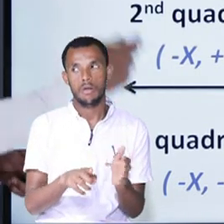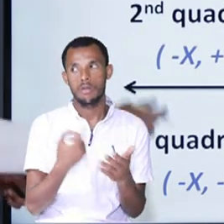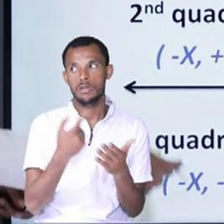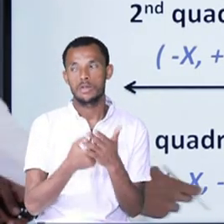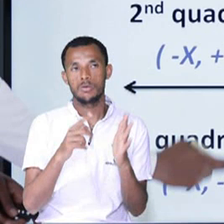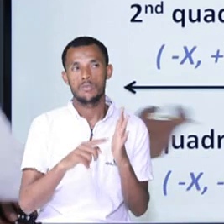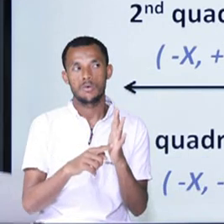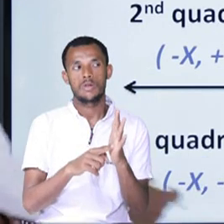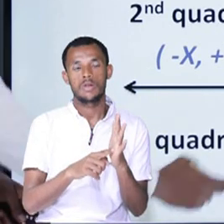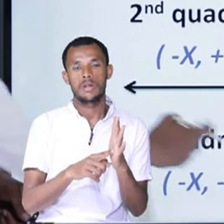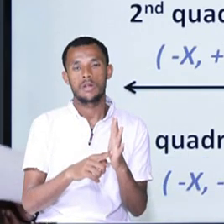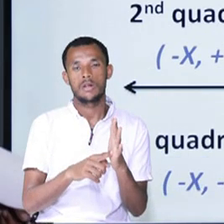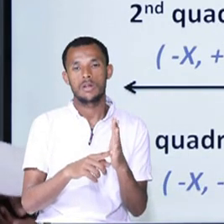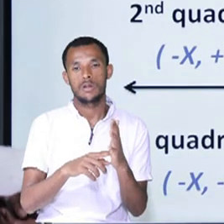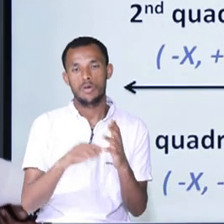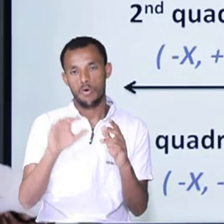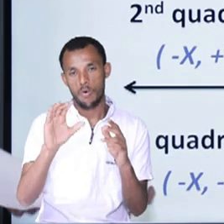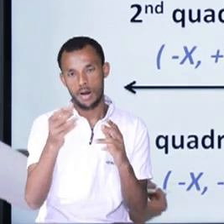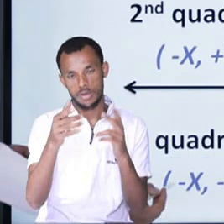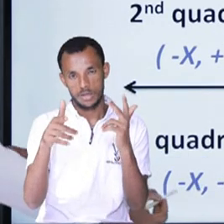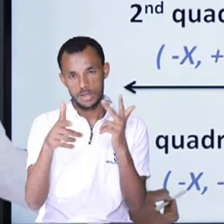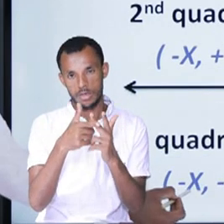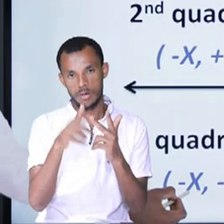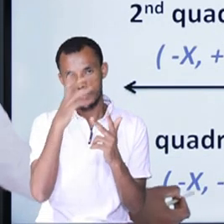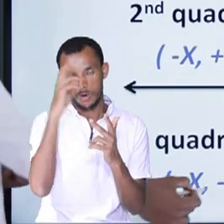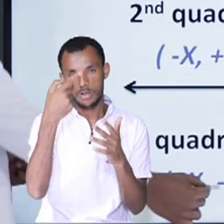this point lies on quadrant 3